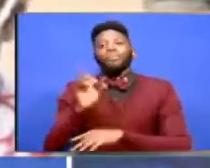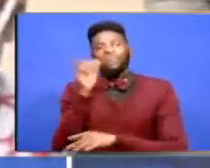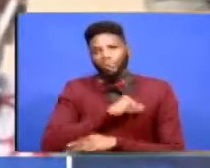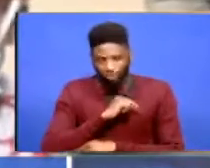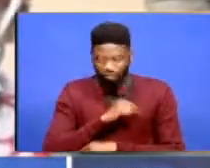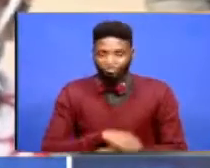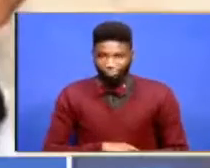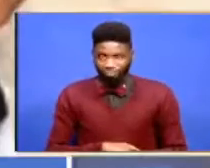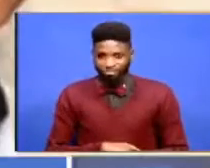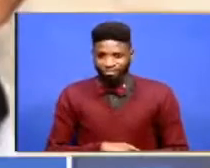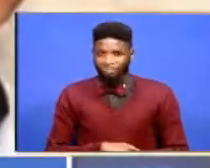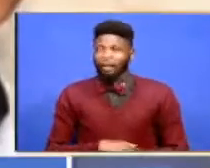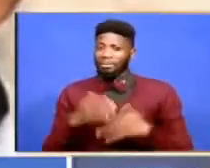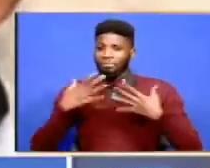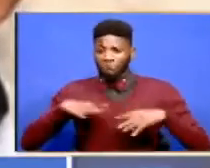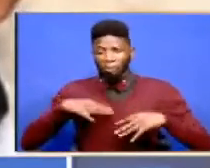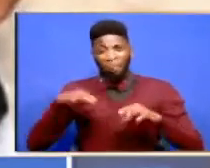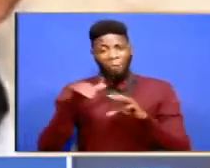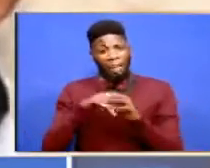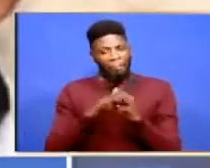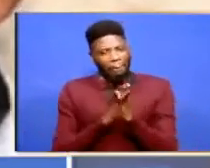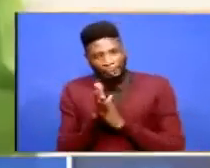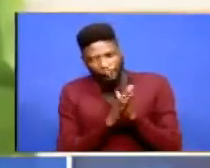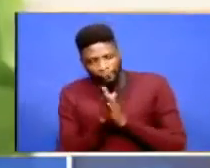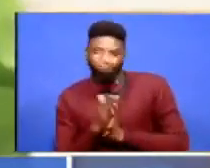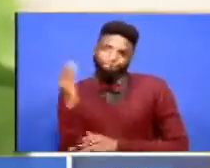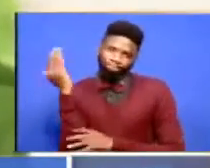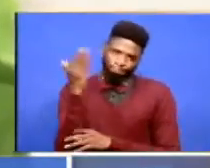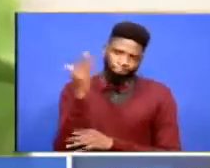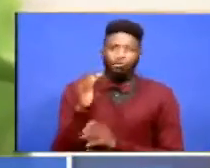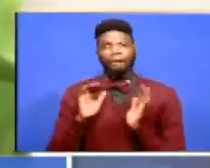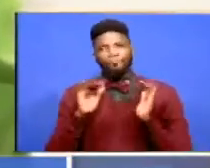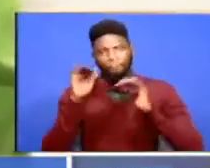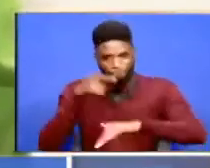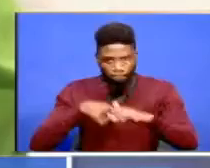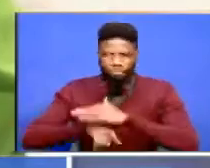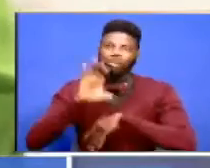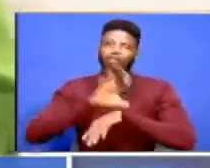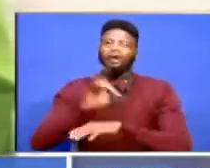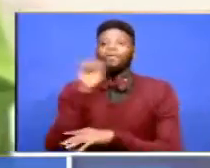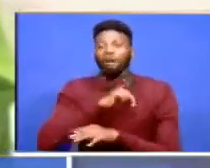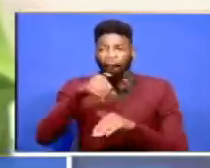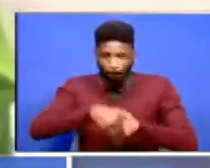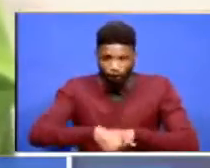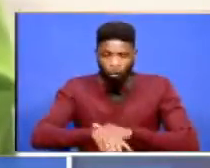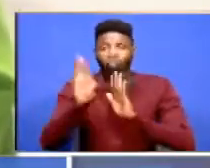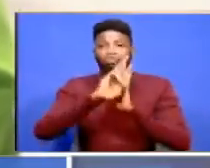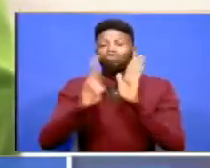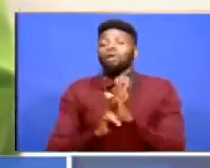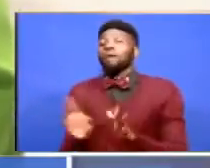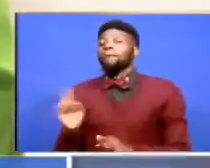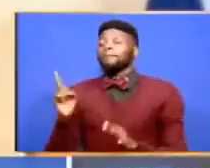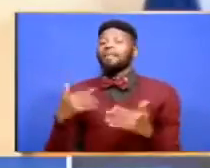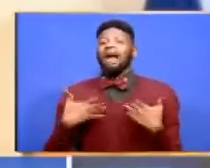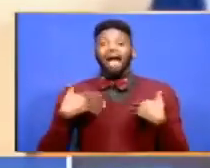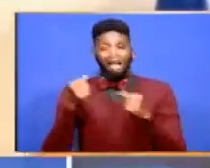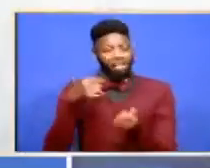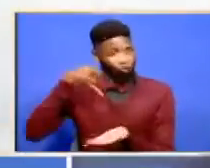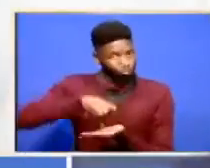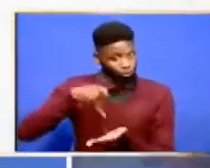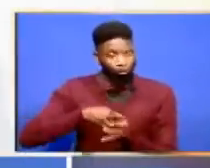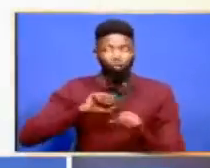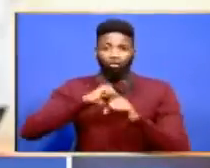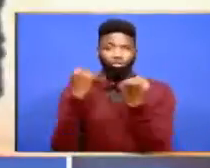word congregation flocked the church while observing the set down regulations by the Ministry of Health, which include social